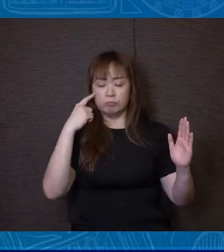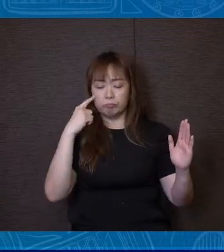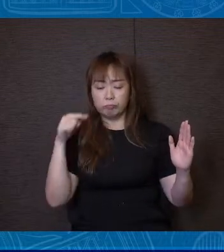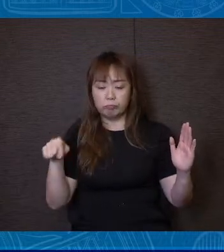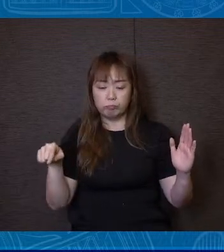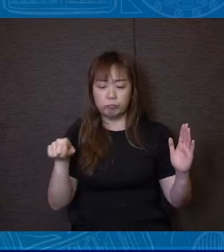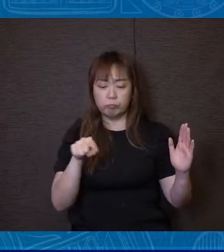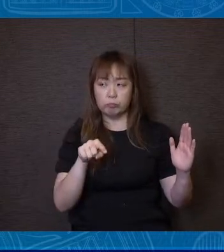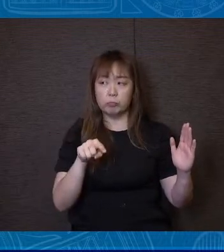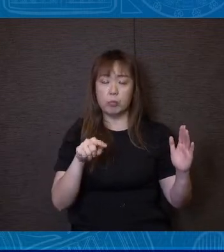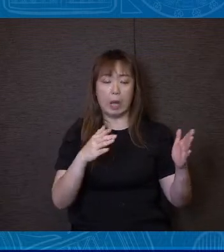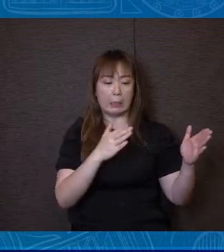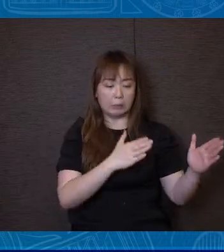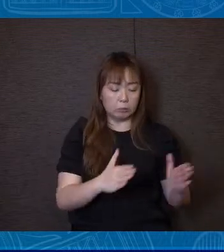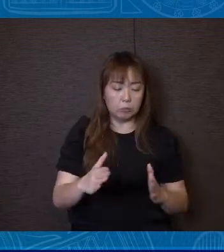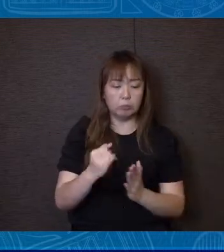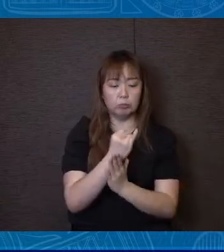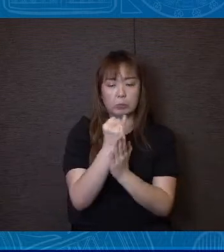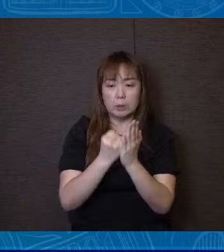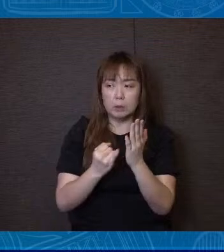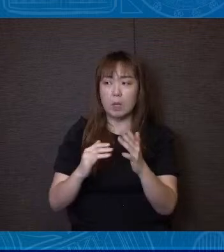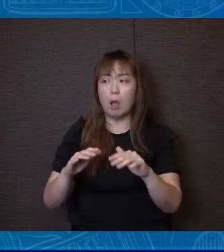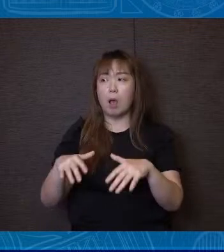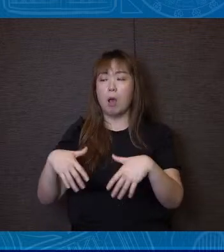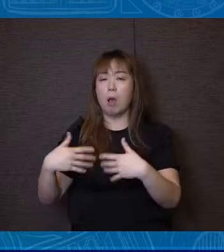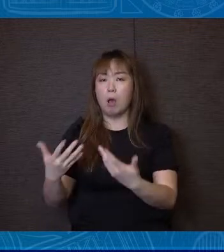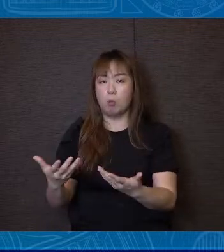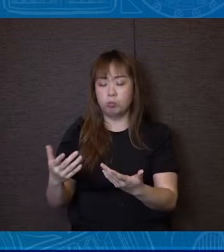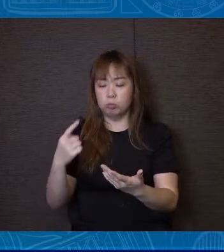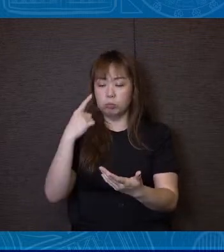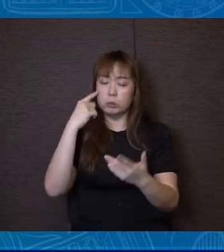design. You have to have procedures that allow you to predict,